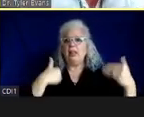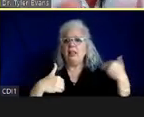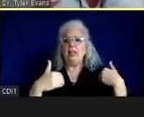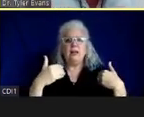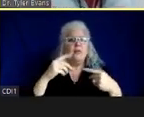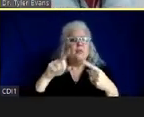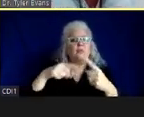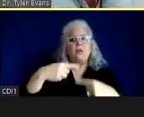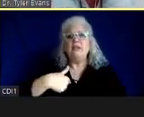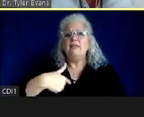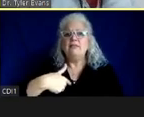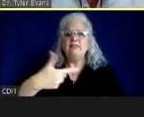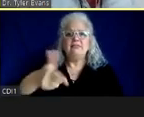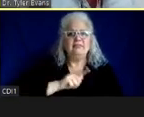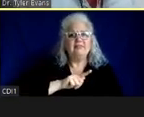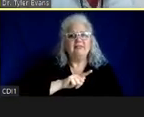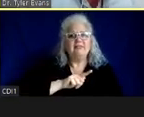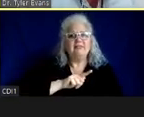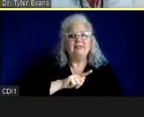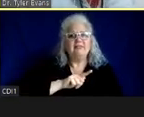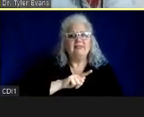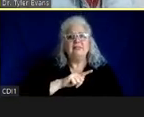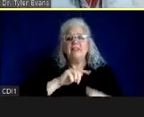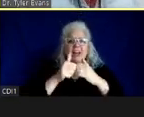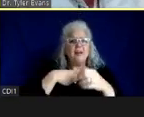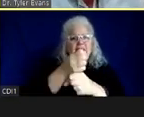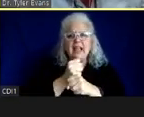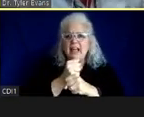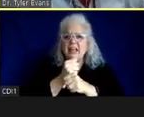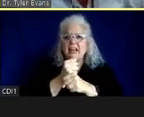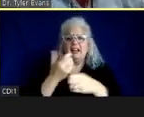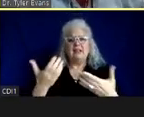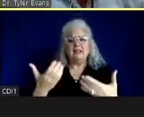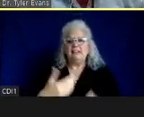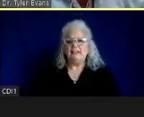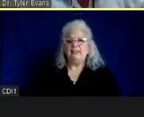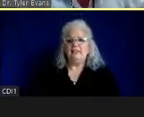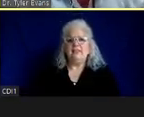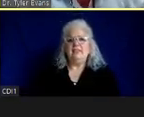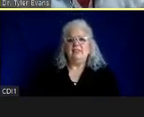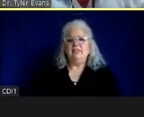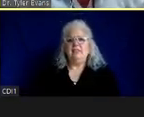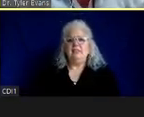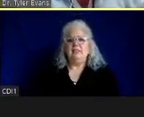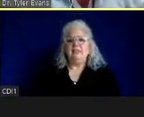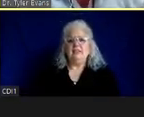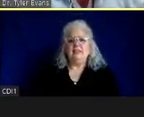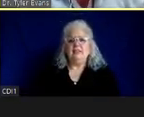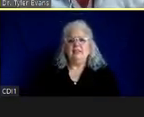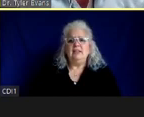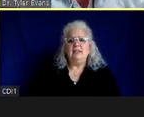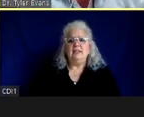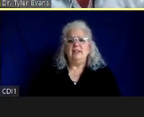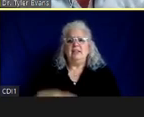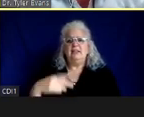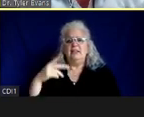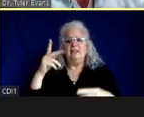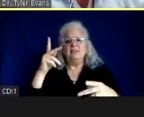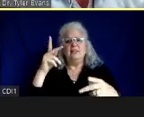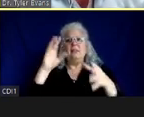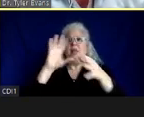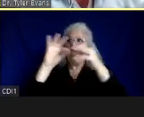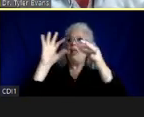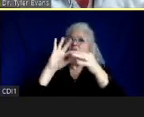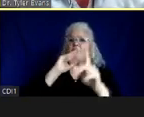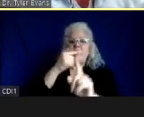dose? Enough talking about the vaccine. How do I get it to myself and my family to get everyone safe and